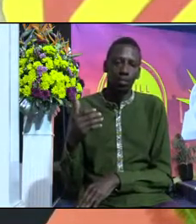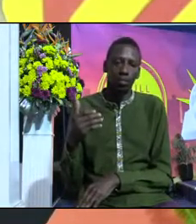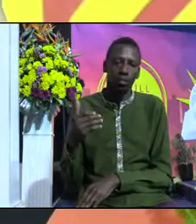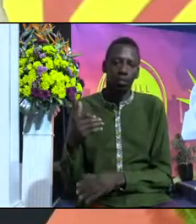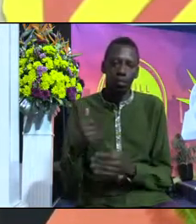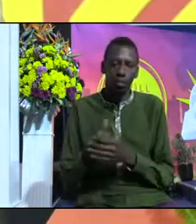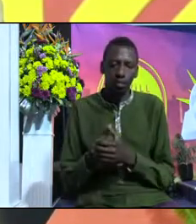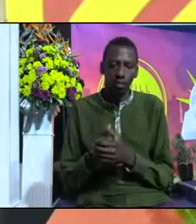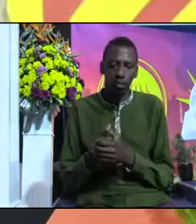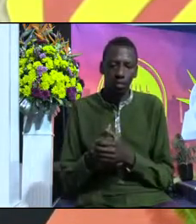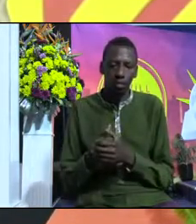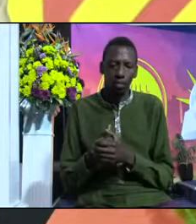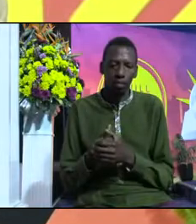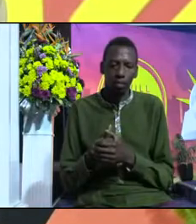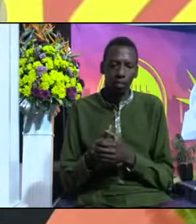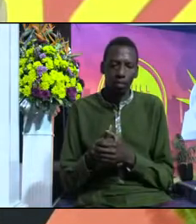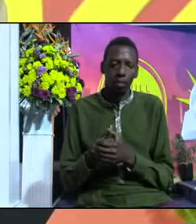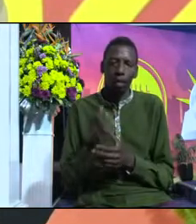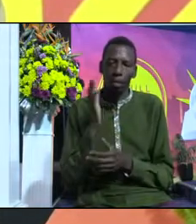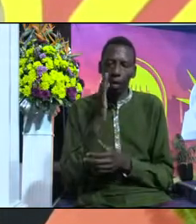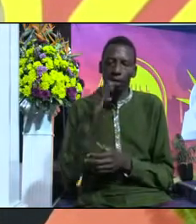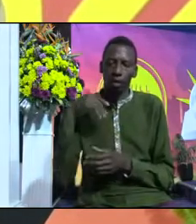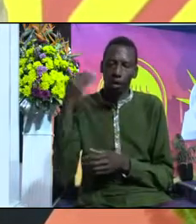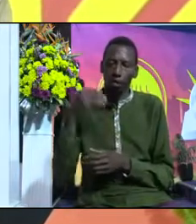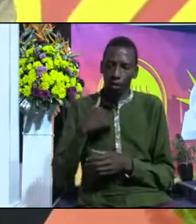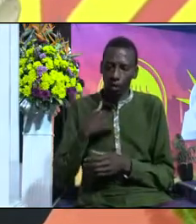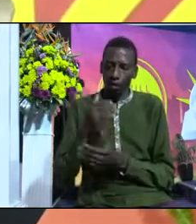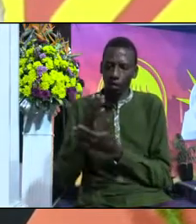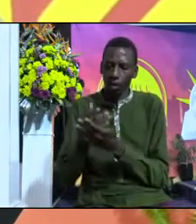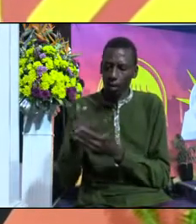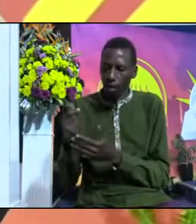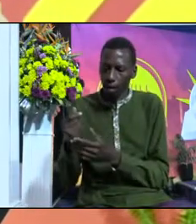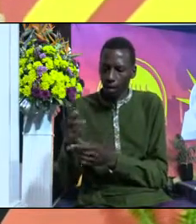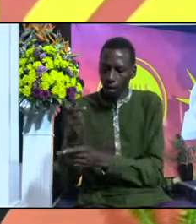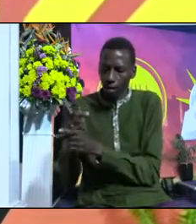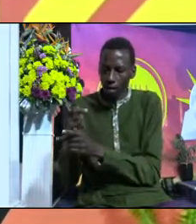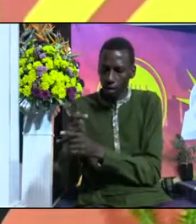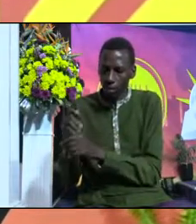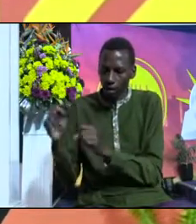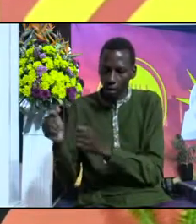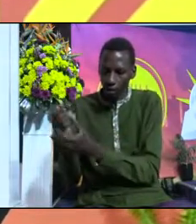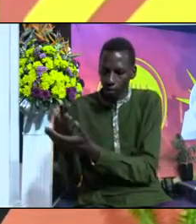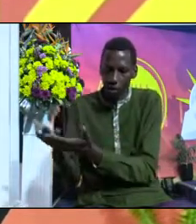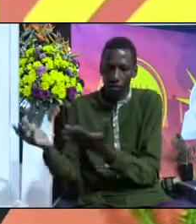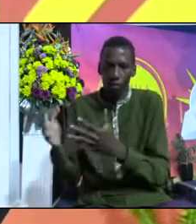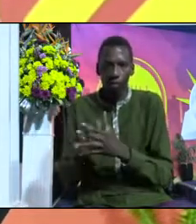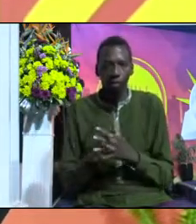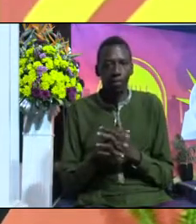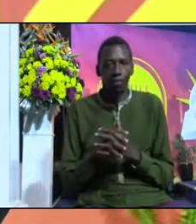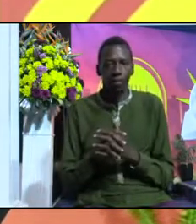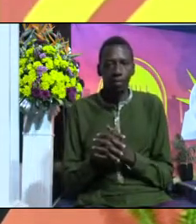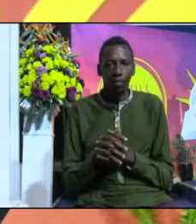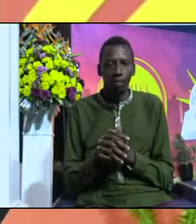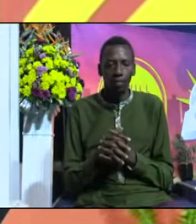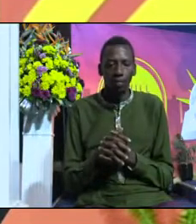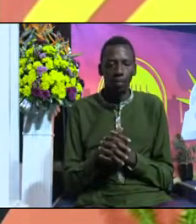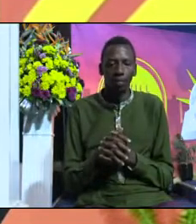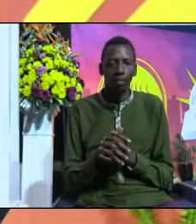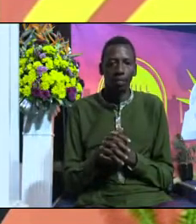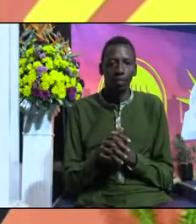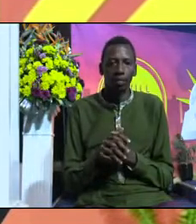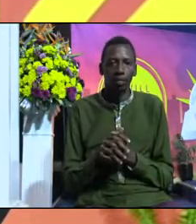money stashed away somewhere. Right this here? Or somewhere